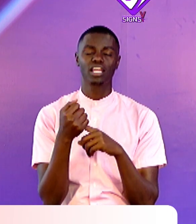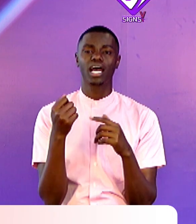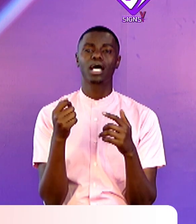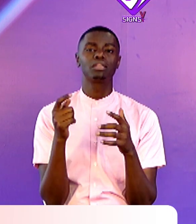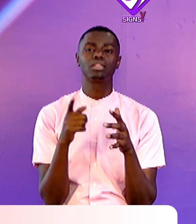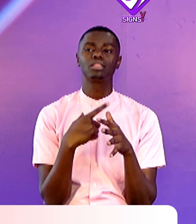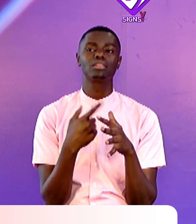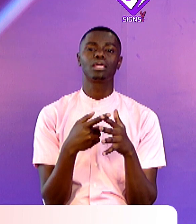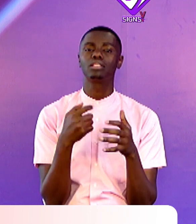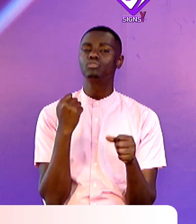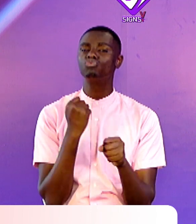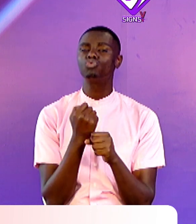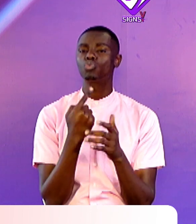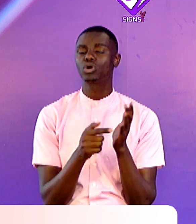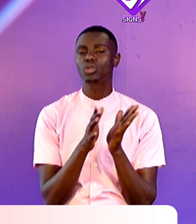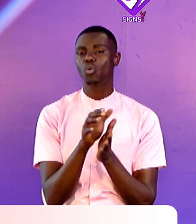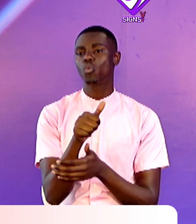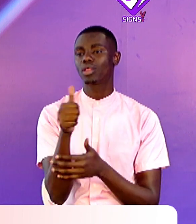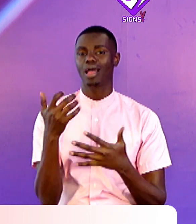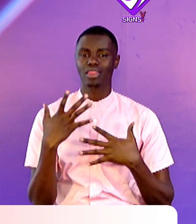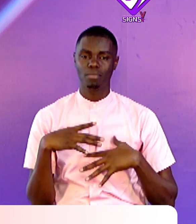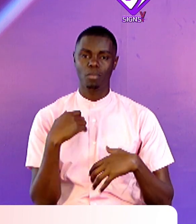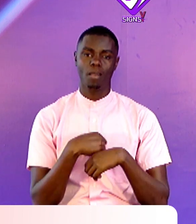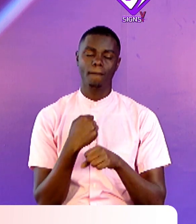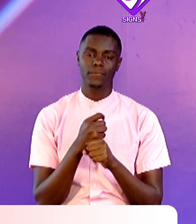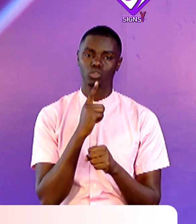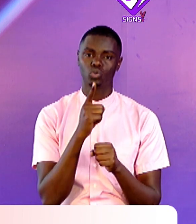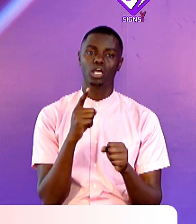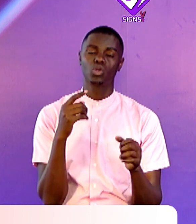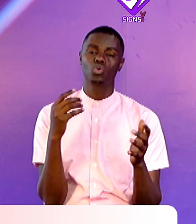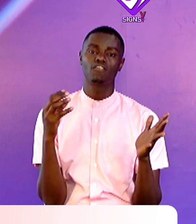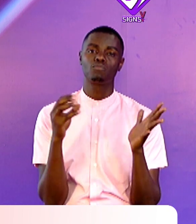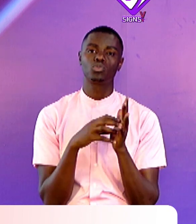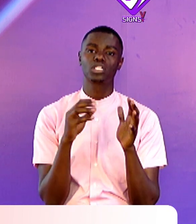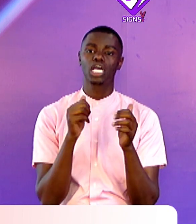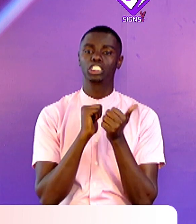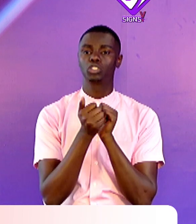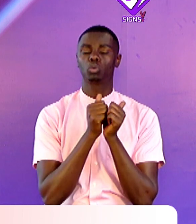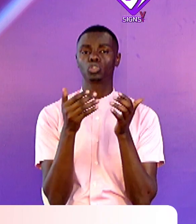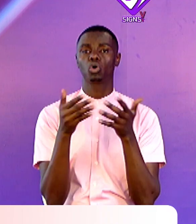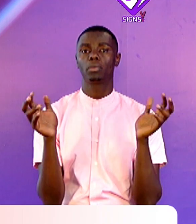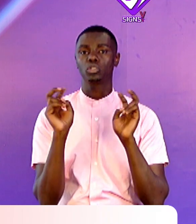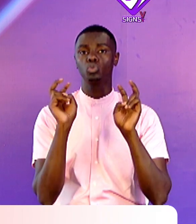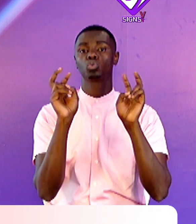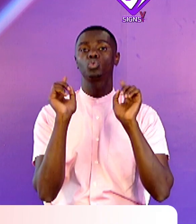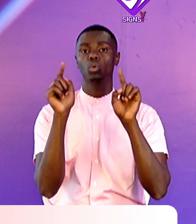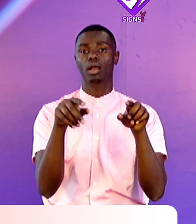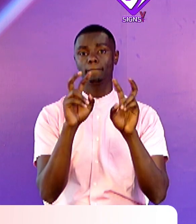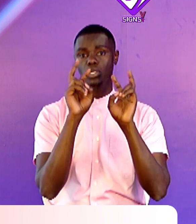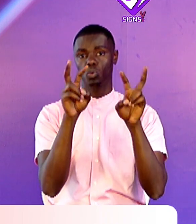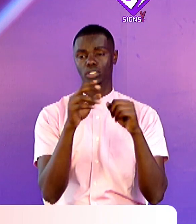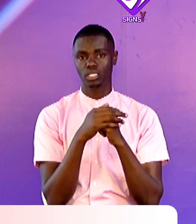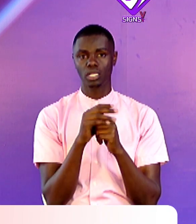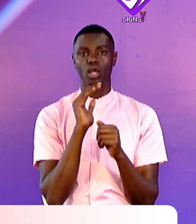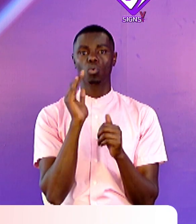the other overflow? Make sure that you have put spots for them to come and watch. I've the heard games. that there is going to be something